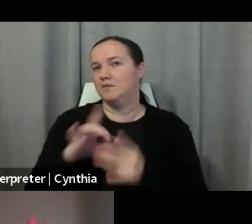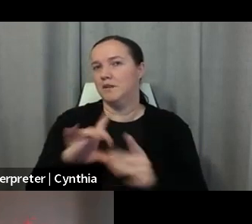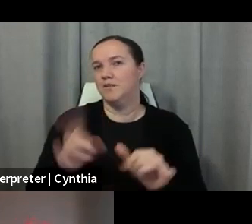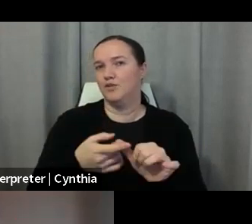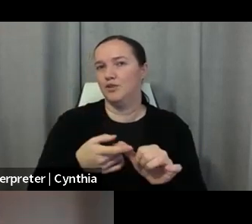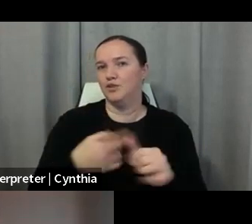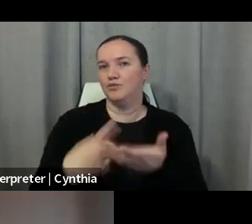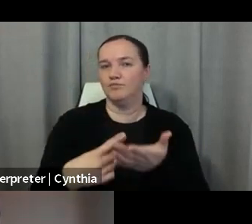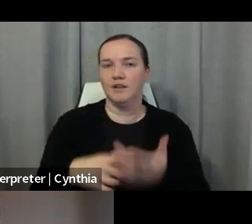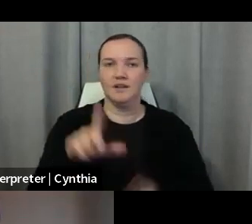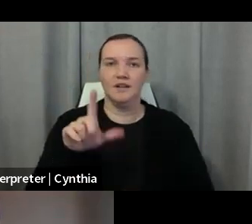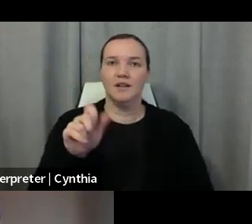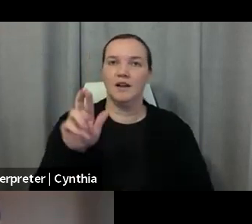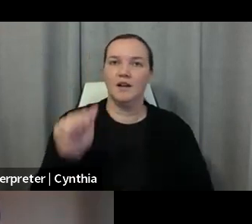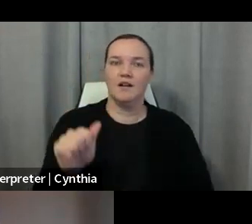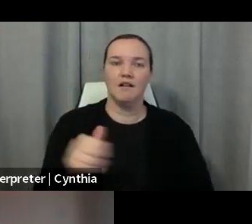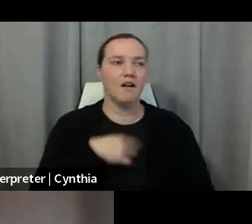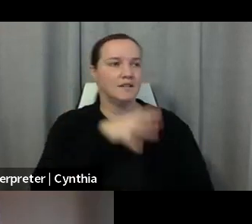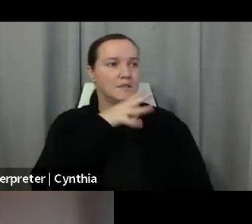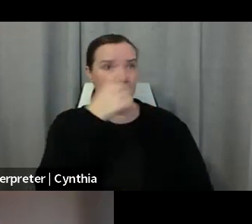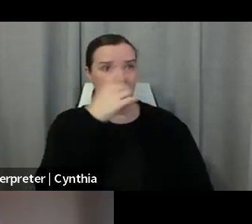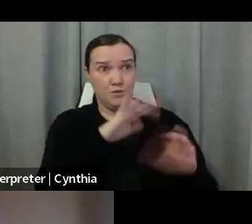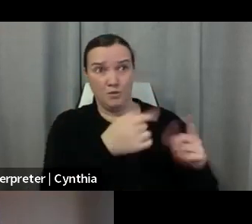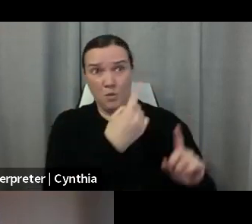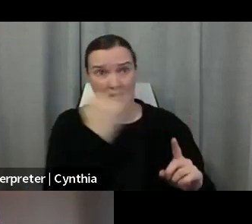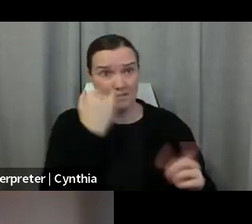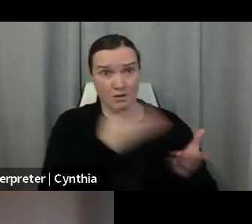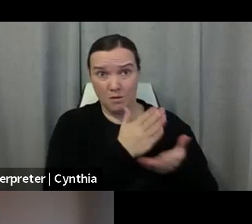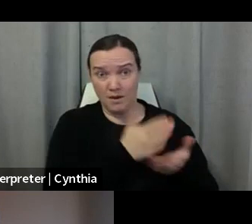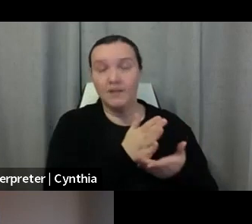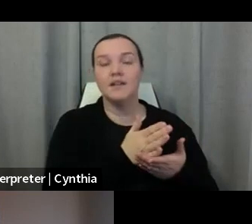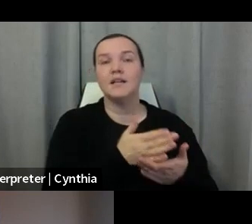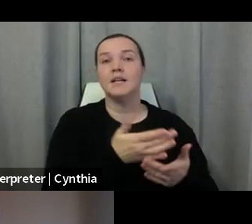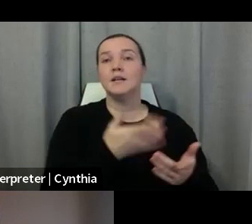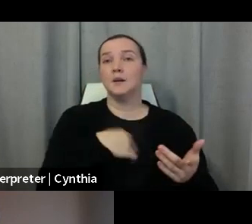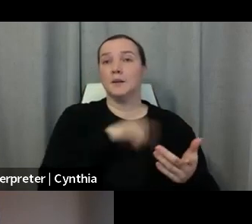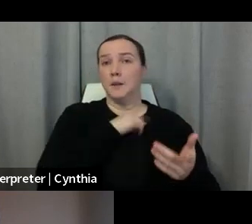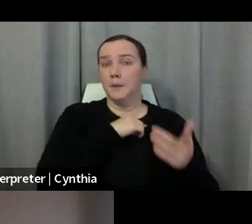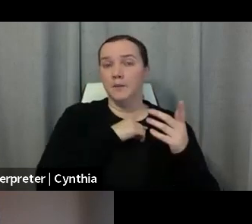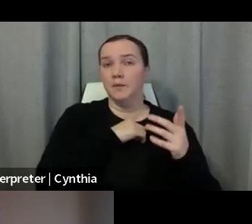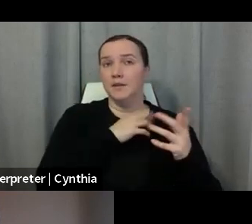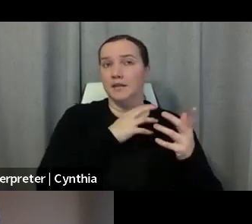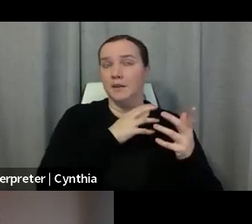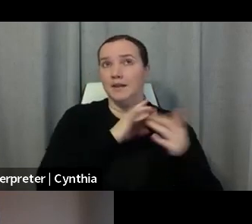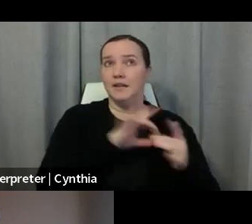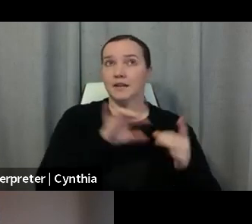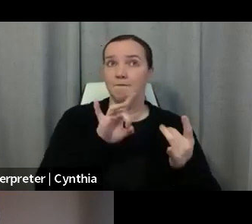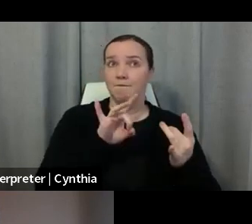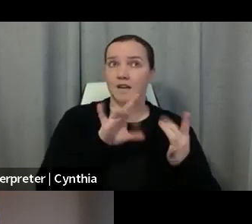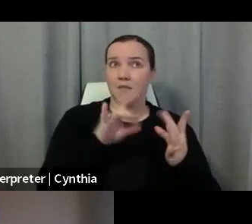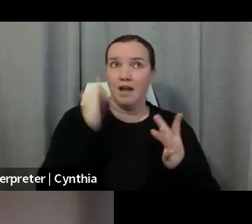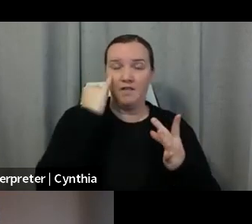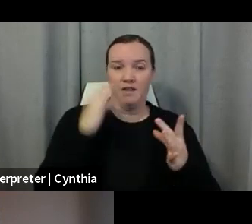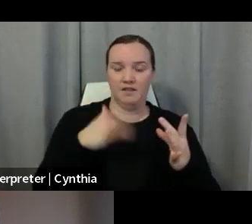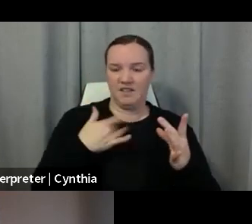Lara, thank you. I can talk for group 1 if that's all right. In terms of when feedback didn't seem to